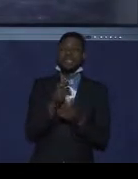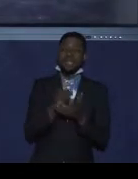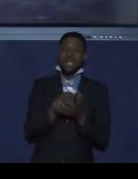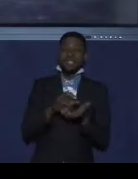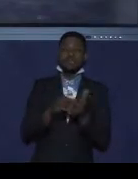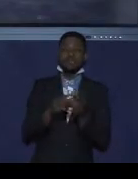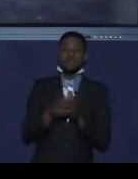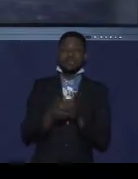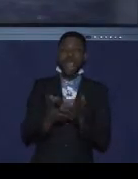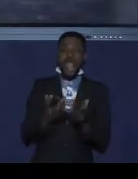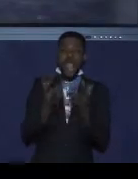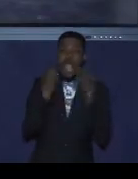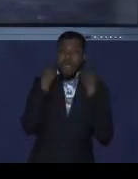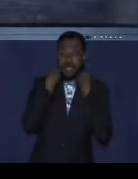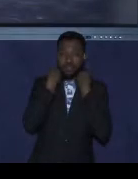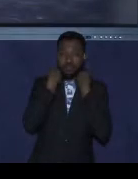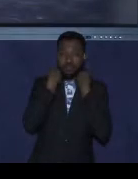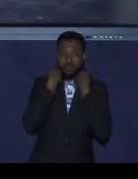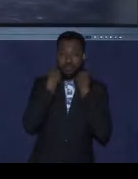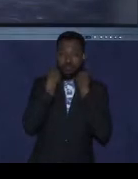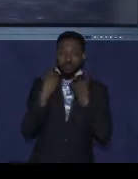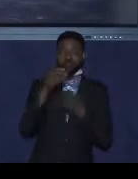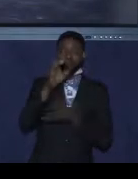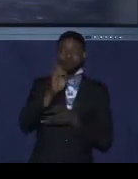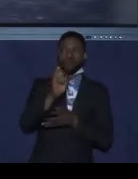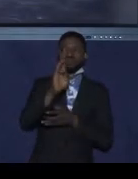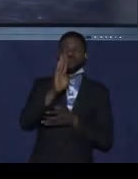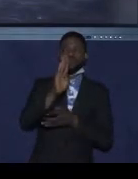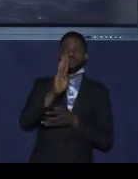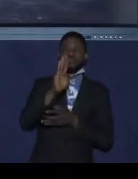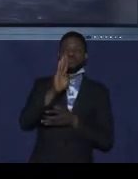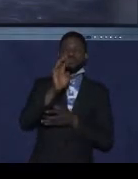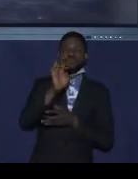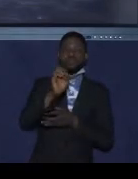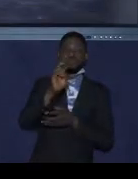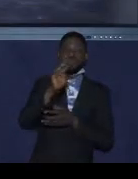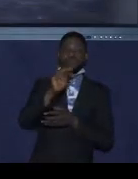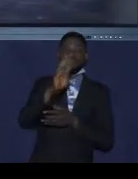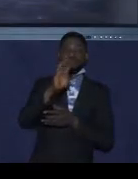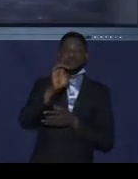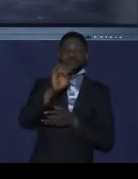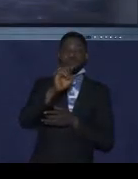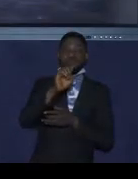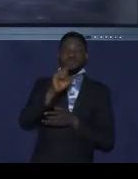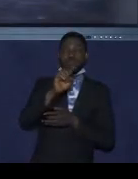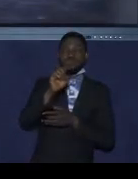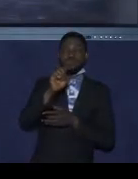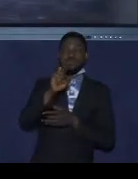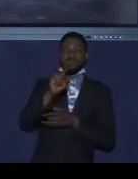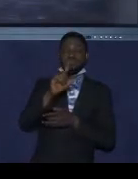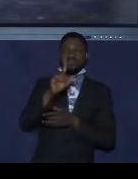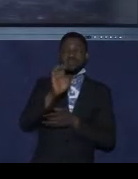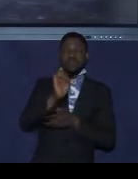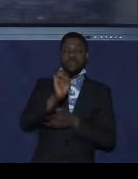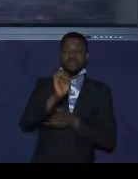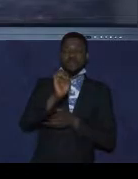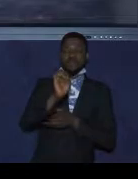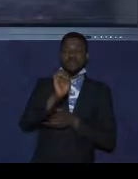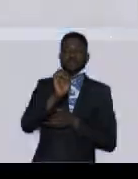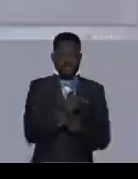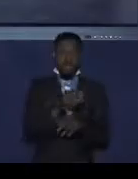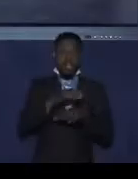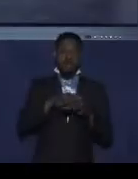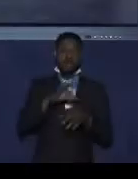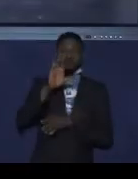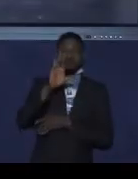business. Then that act is called embezzlement. You just embezzle. You embezzled.